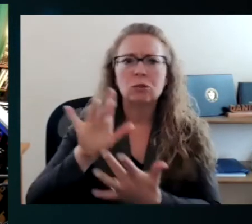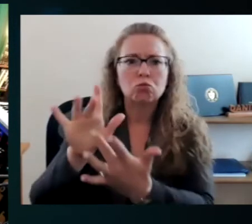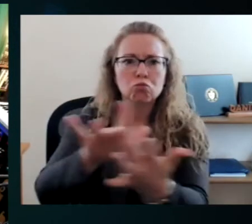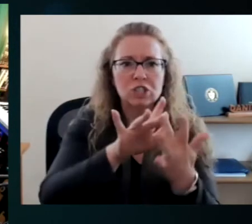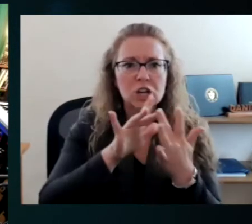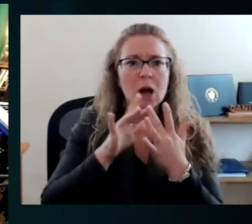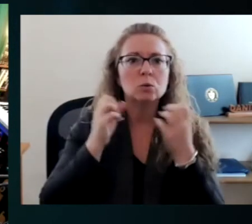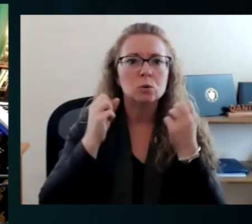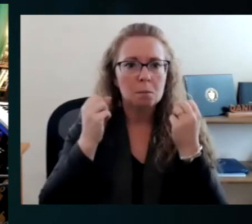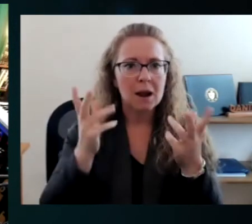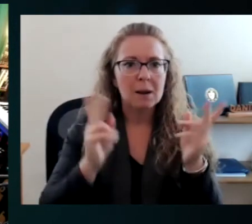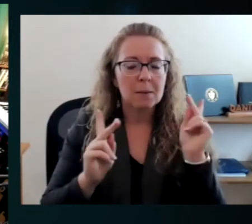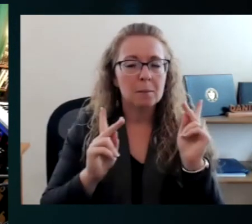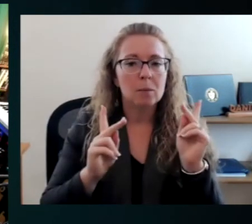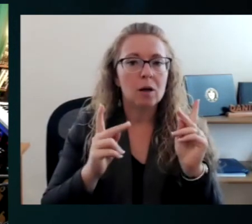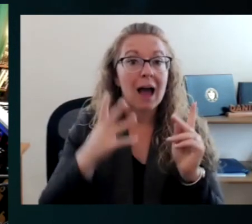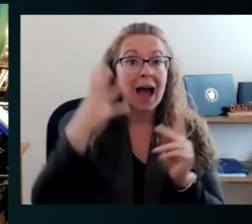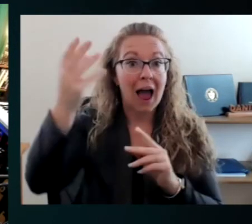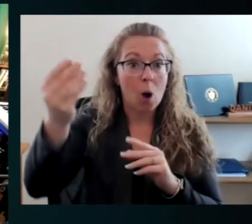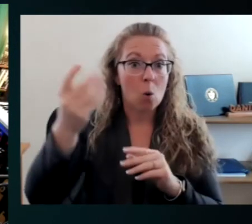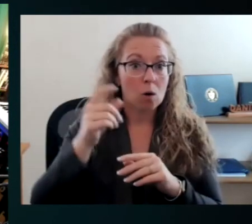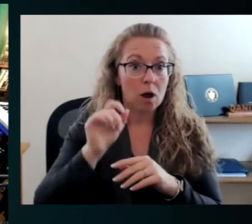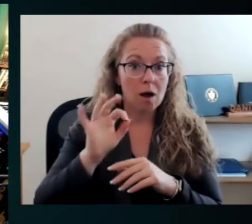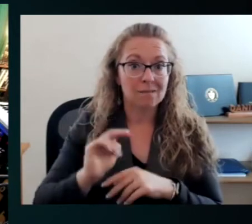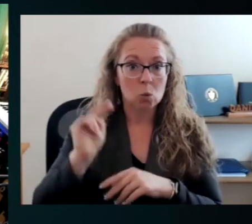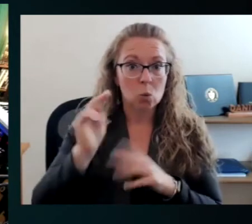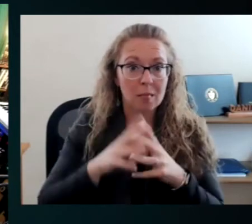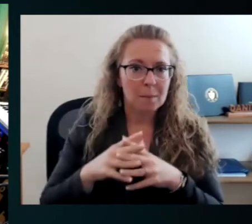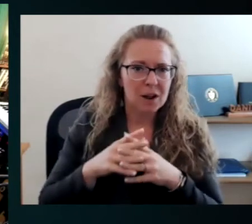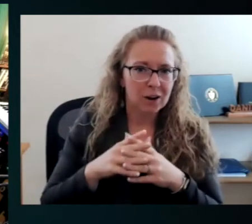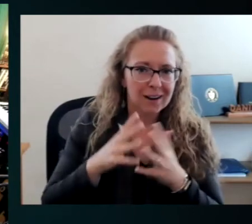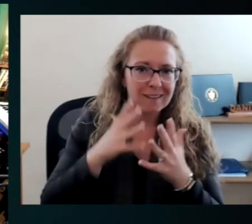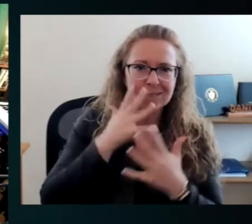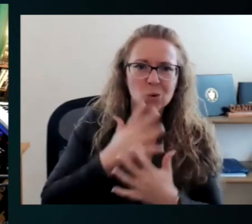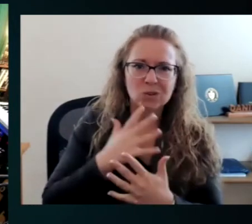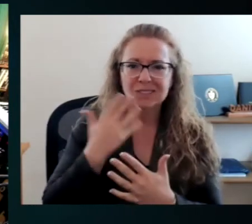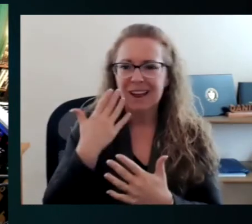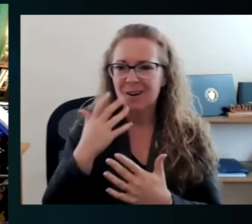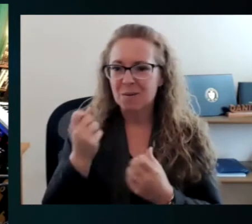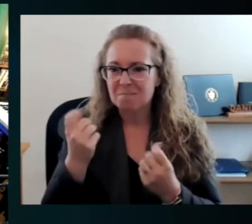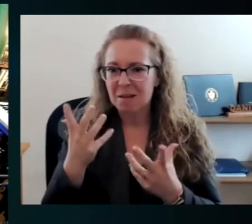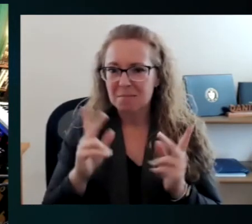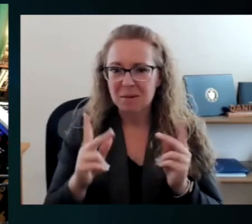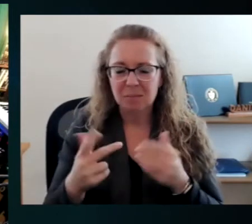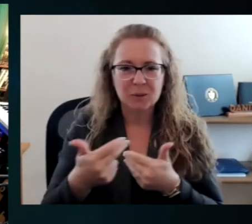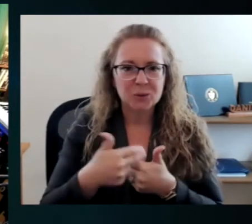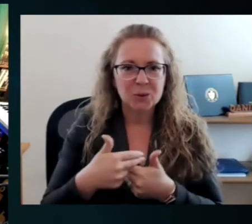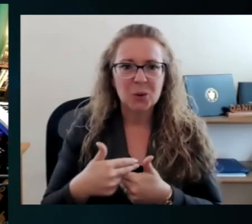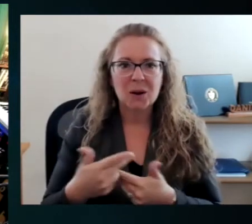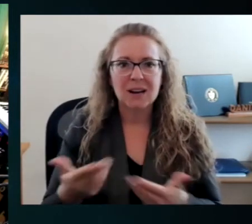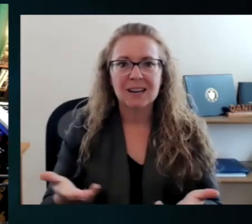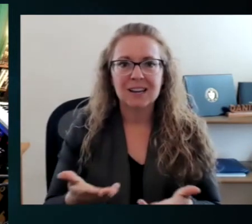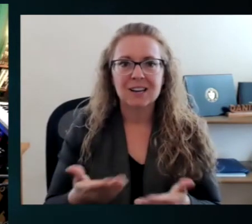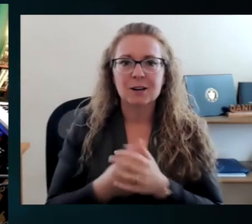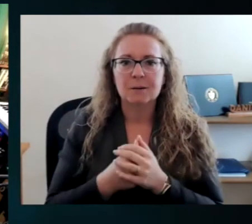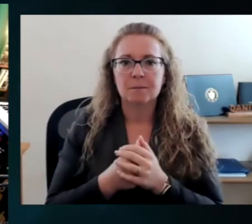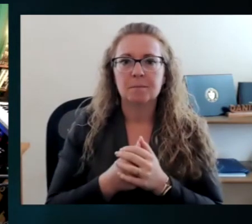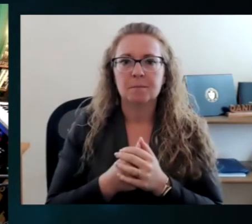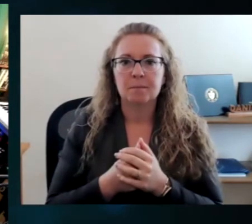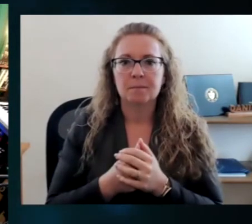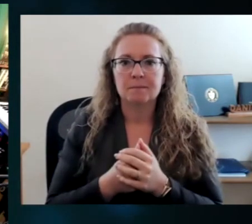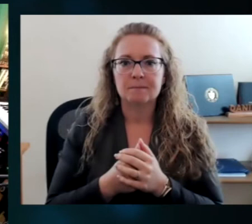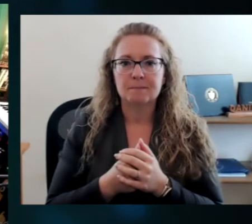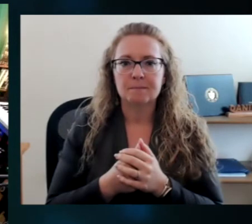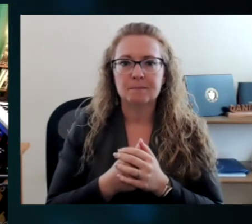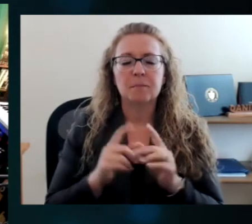folks outside of North America for this talk. And unfortunately, I don't know how many of them were able to show up and join us. But I